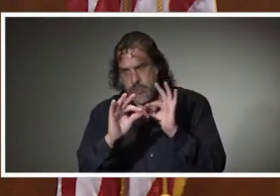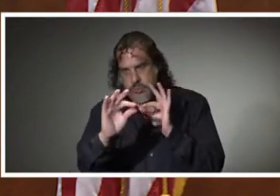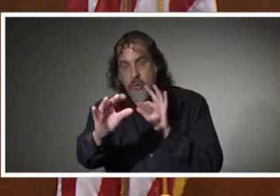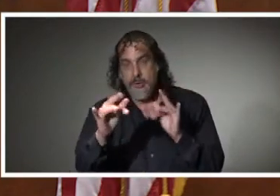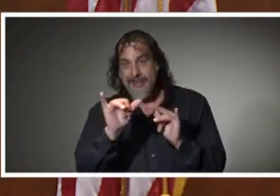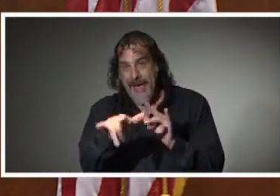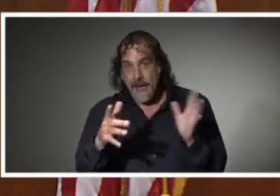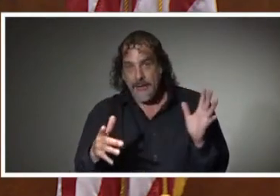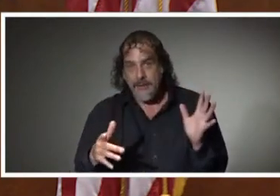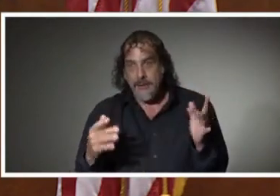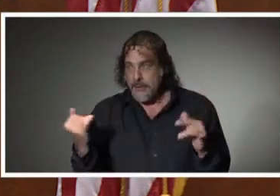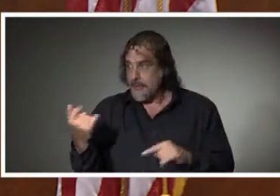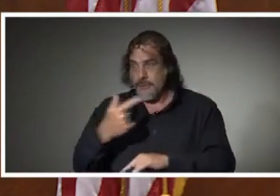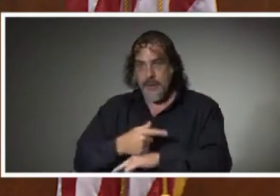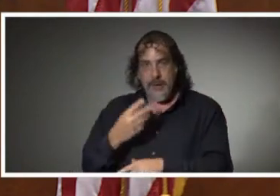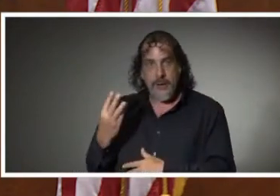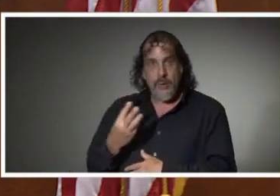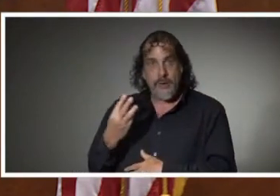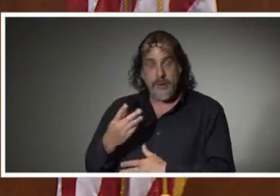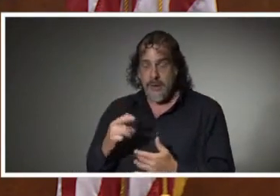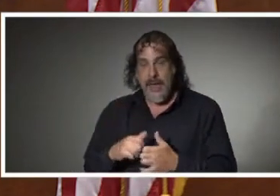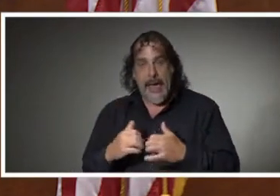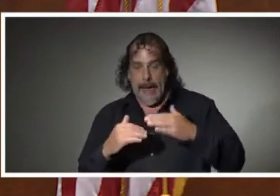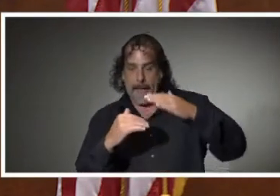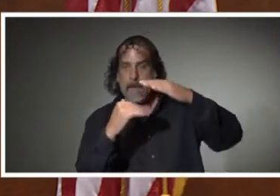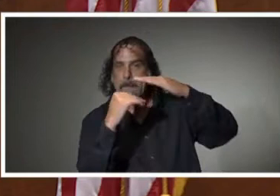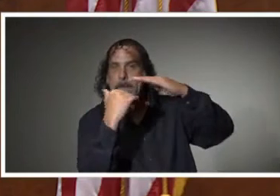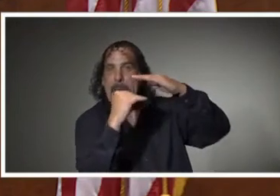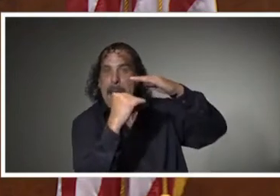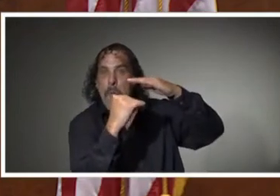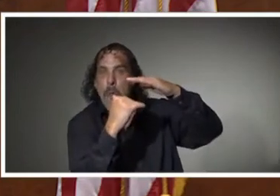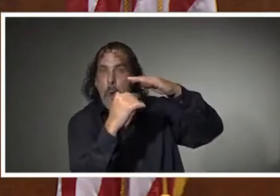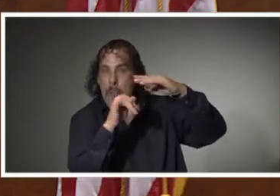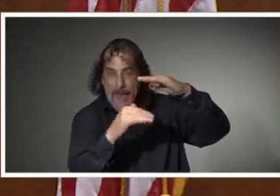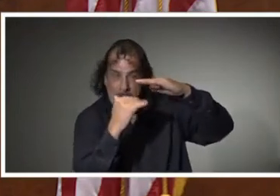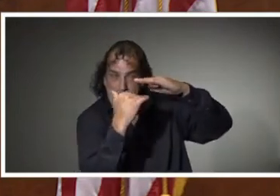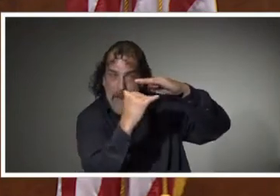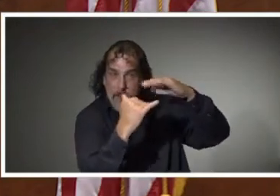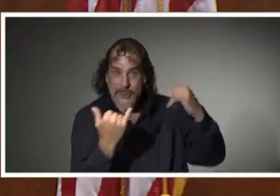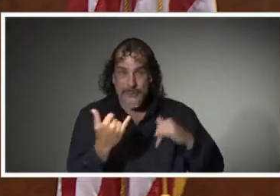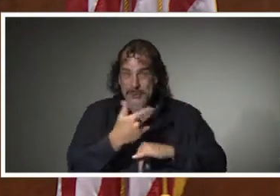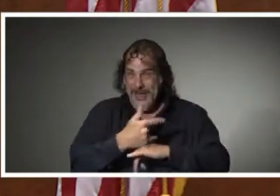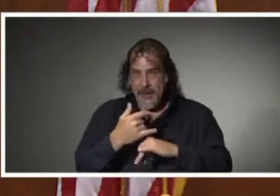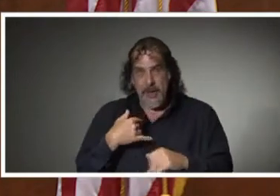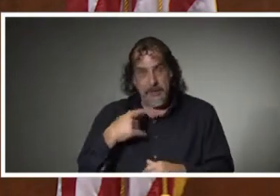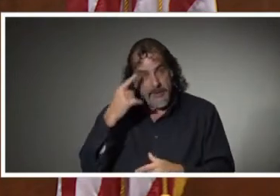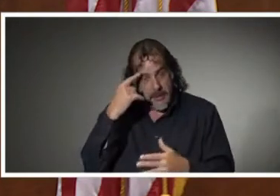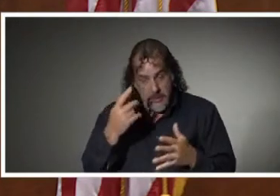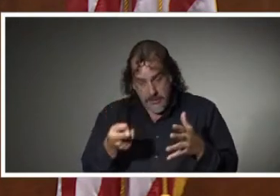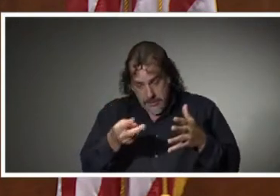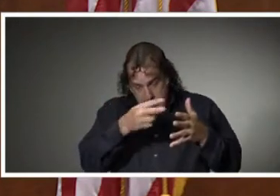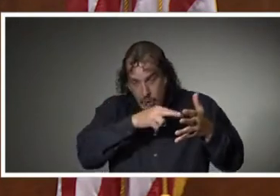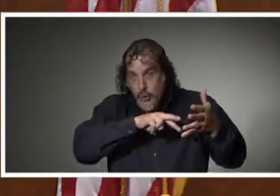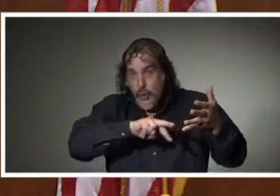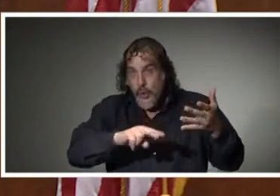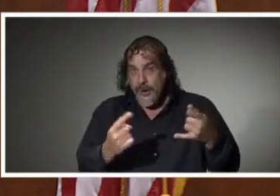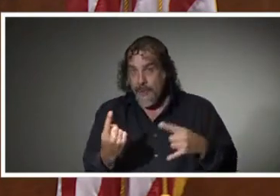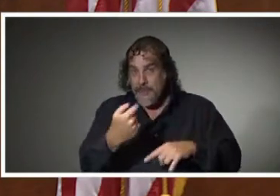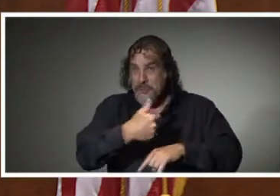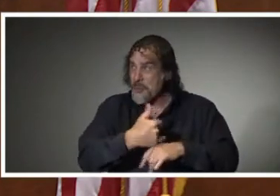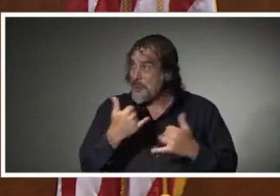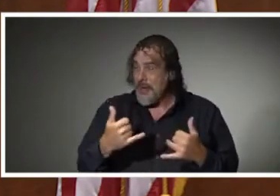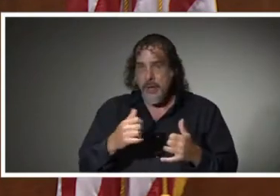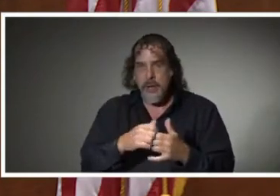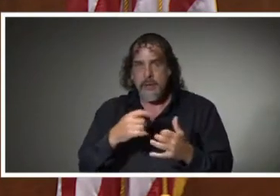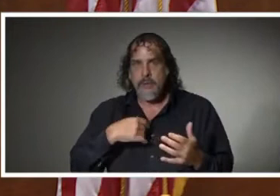is Wednesday. At a minimum from today, I would say at least 14 days from today before it